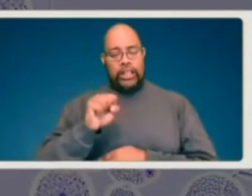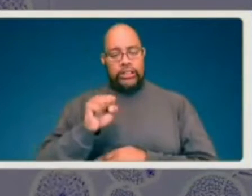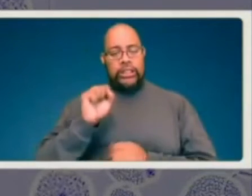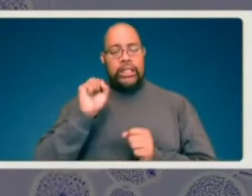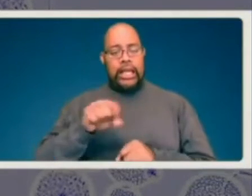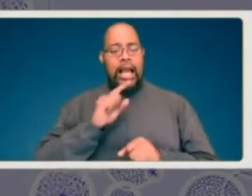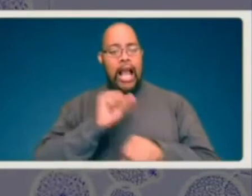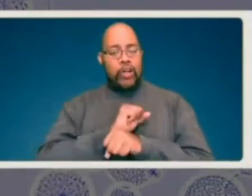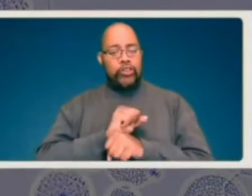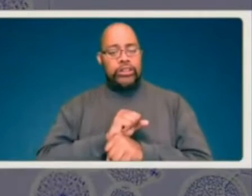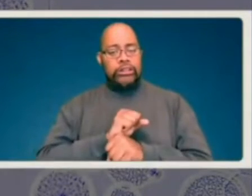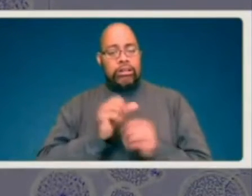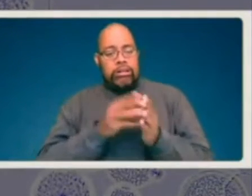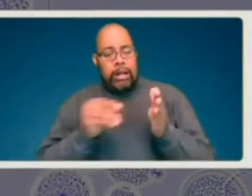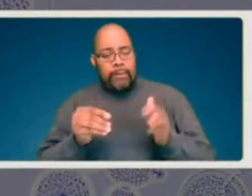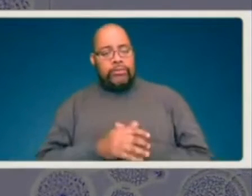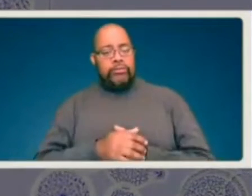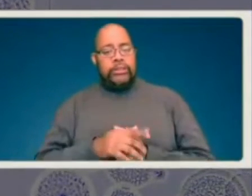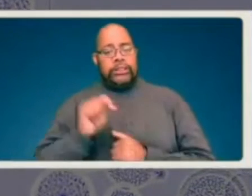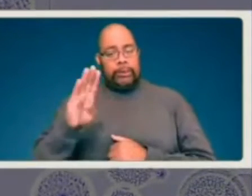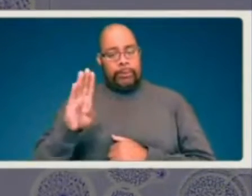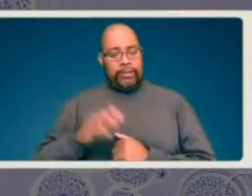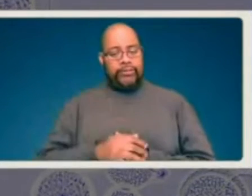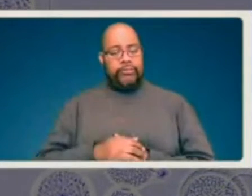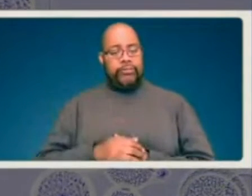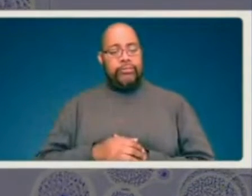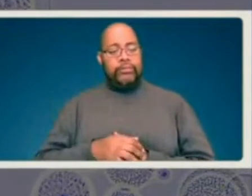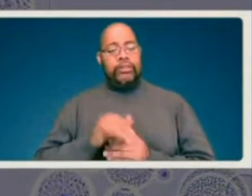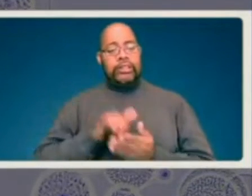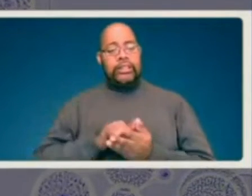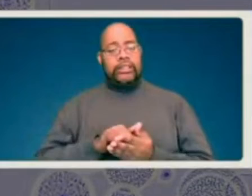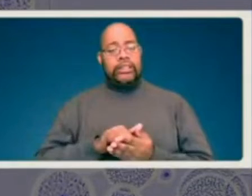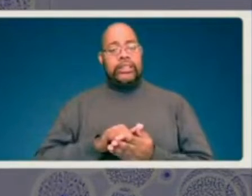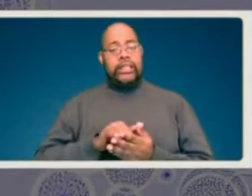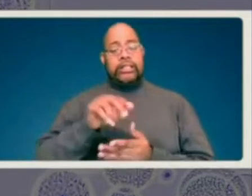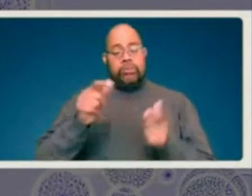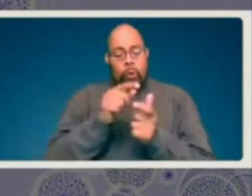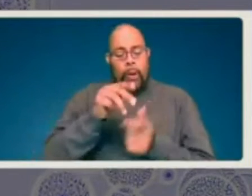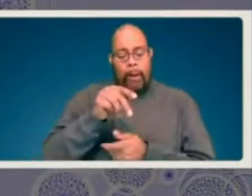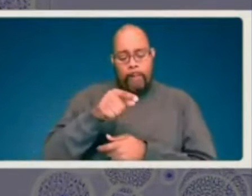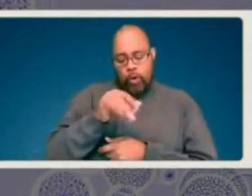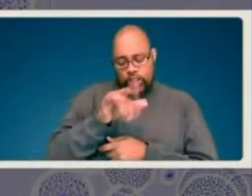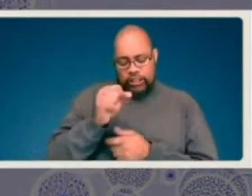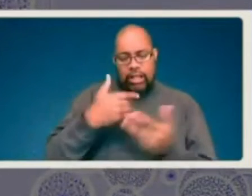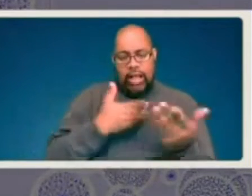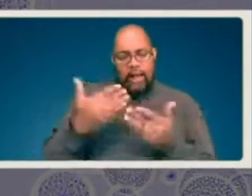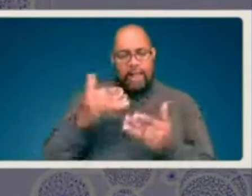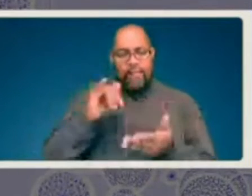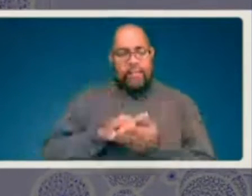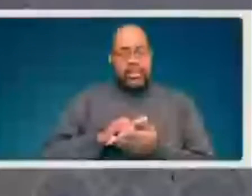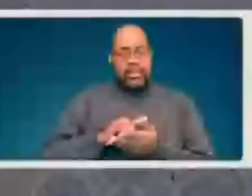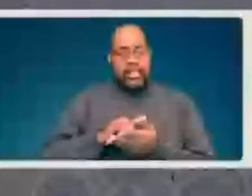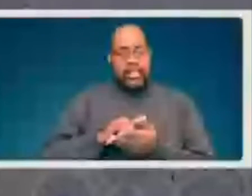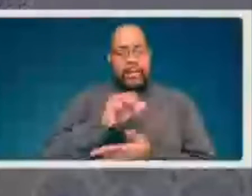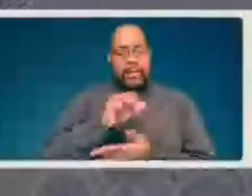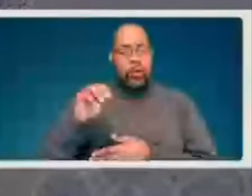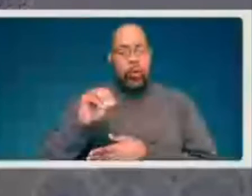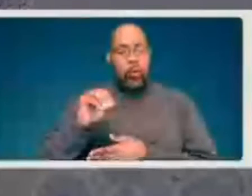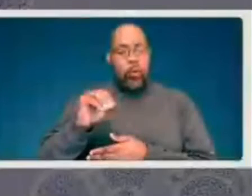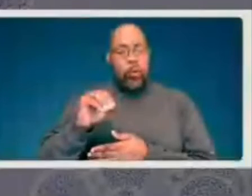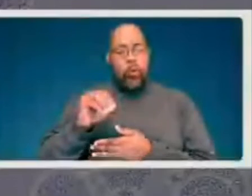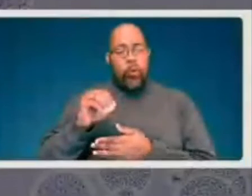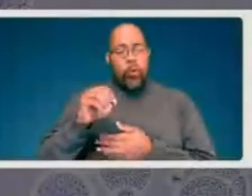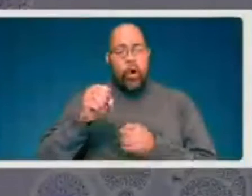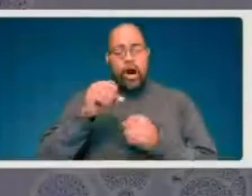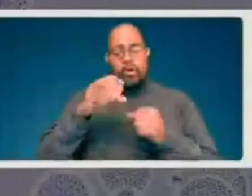nanoparticles, which can actually mimic MTB. So these nanoparticles carry what we call immunomodulatory